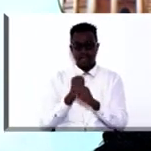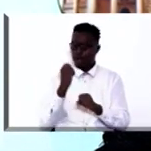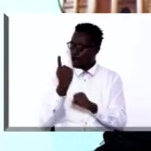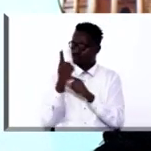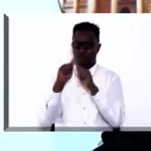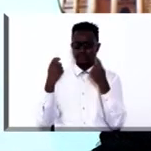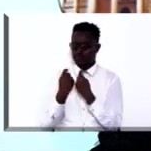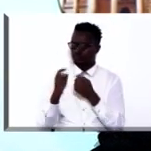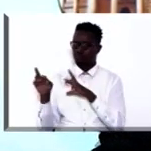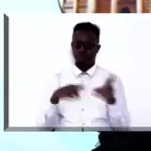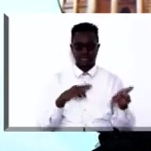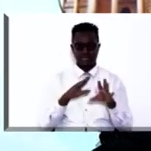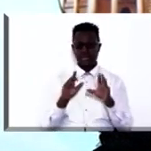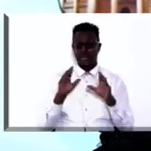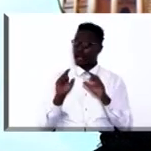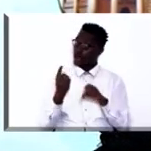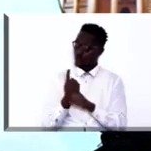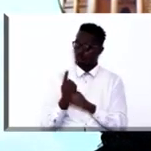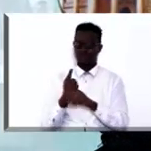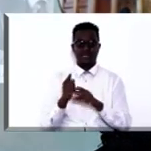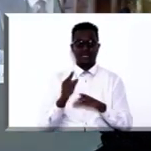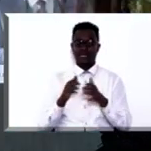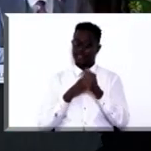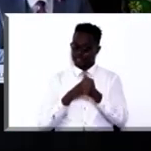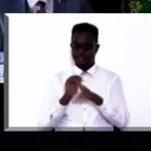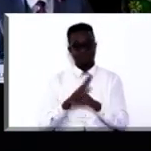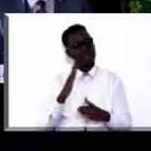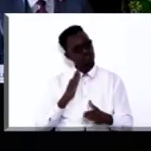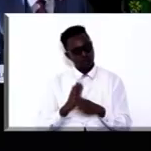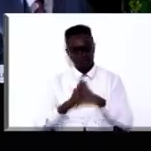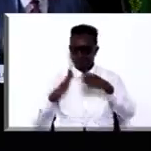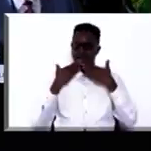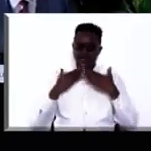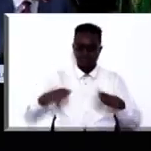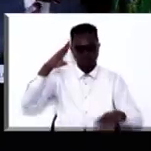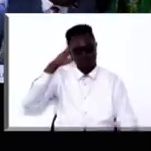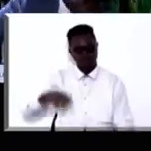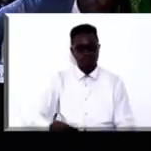City Region leadership is ready. Let us get down to work. I thank you.